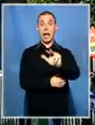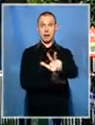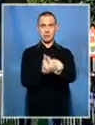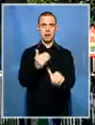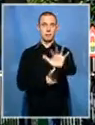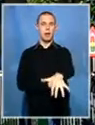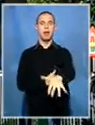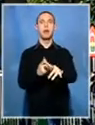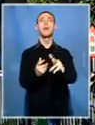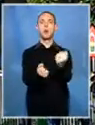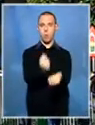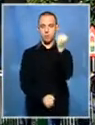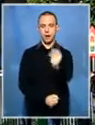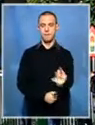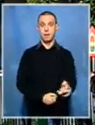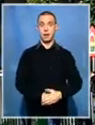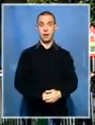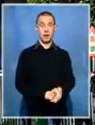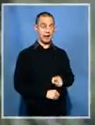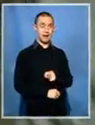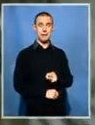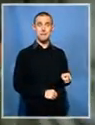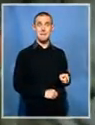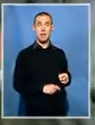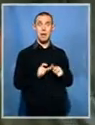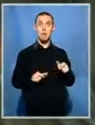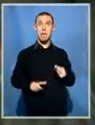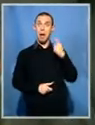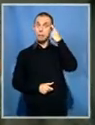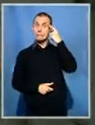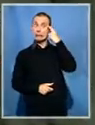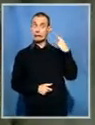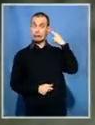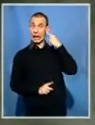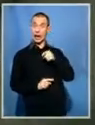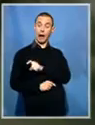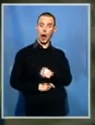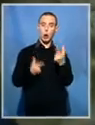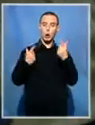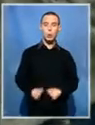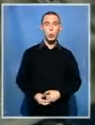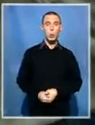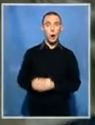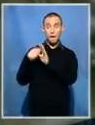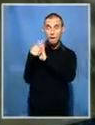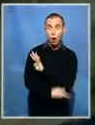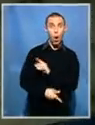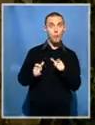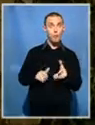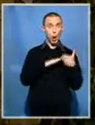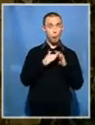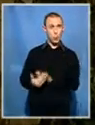information. Previously, four people suspected of the rapes were killed by community members. It is tragic that four former